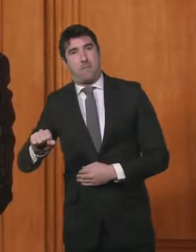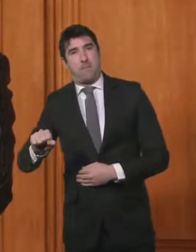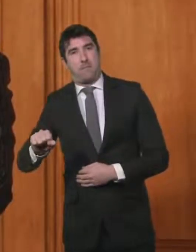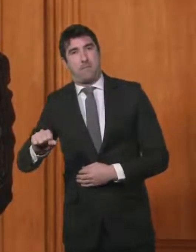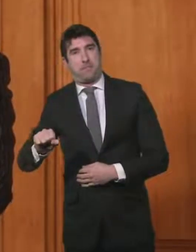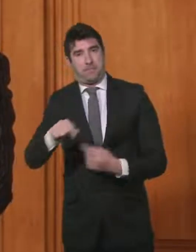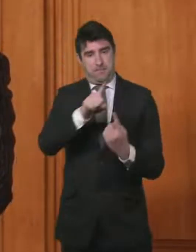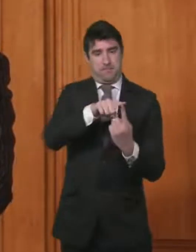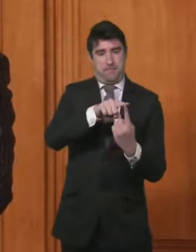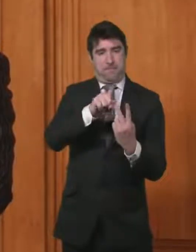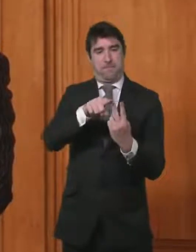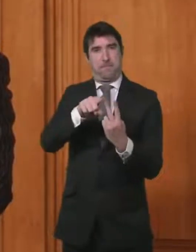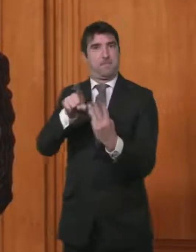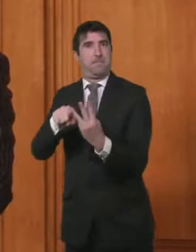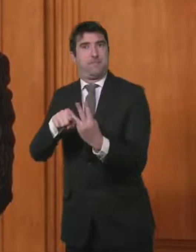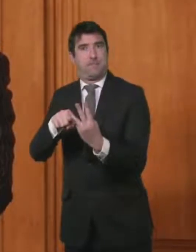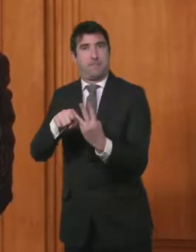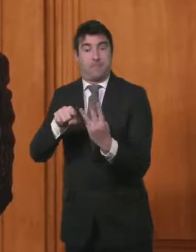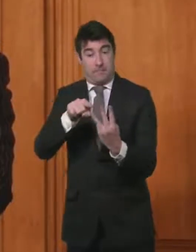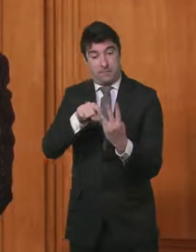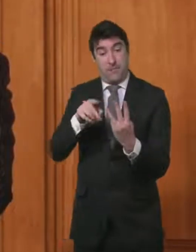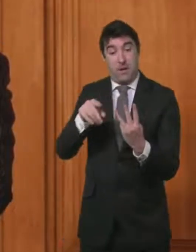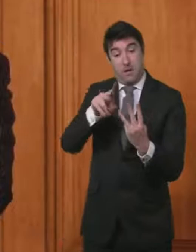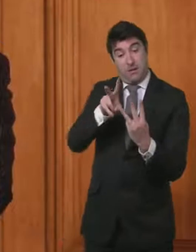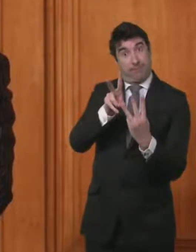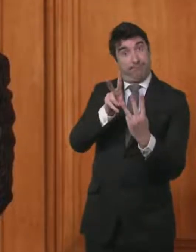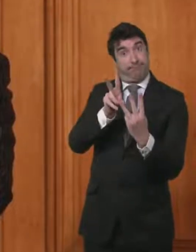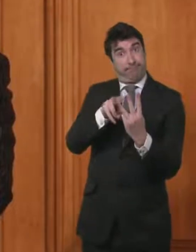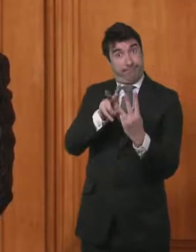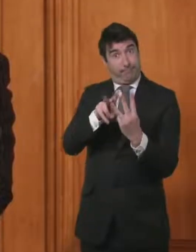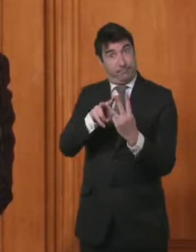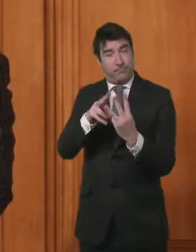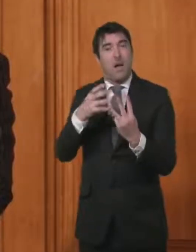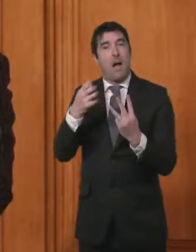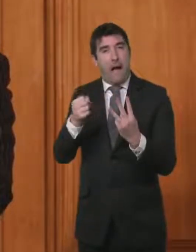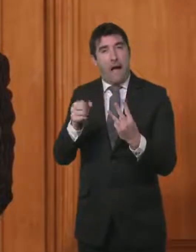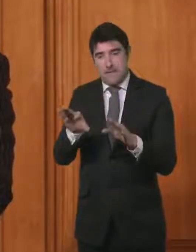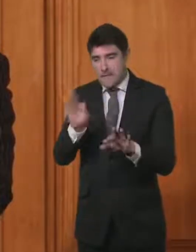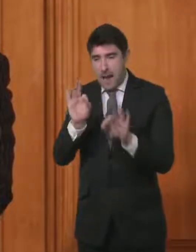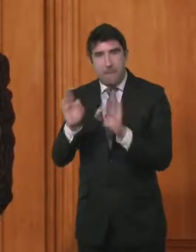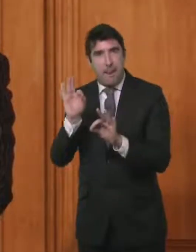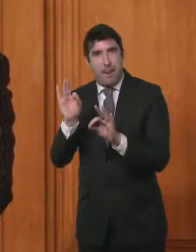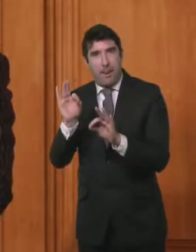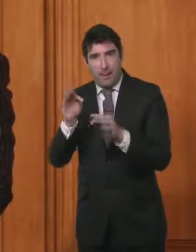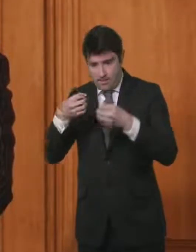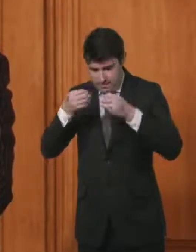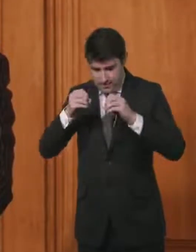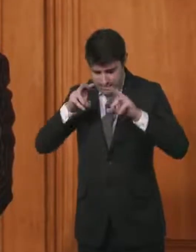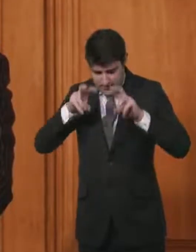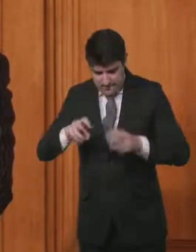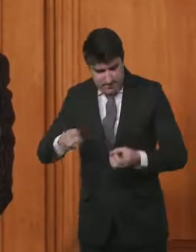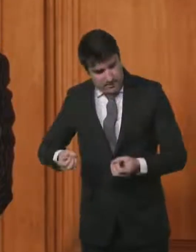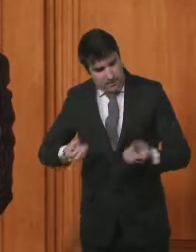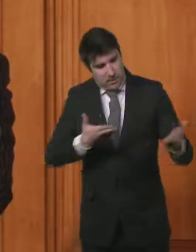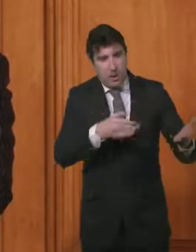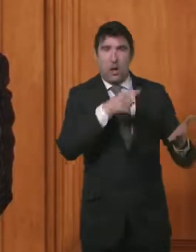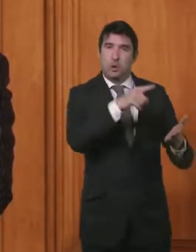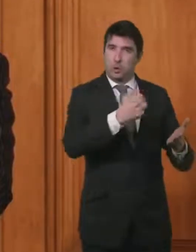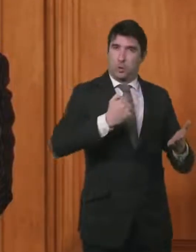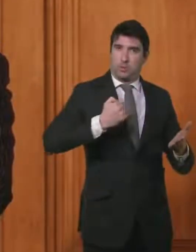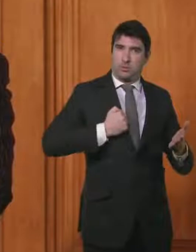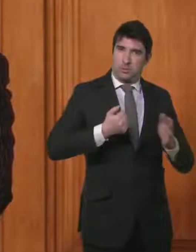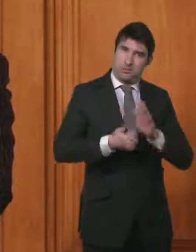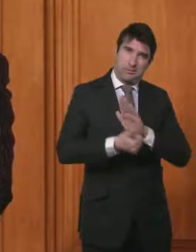expert virologists to check that the AstraZeneca vaccine will still